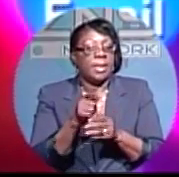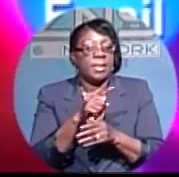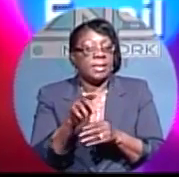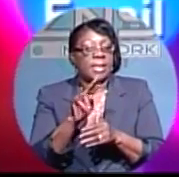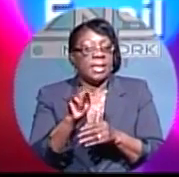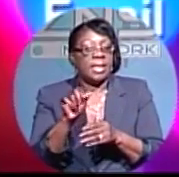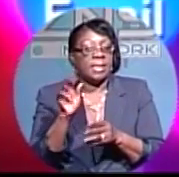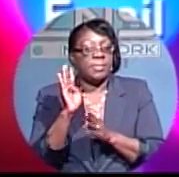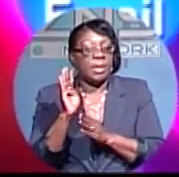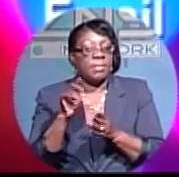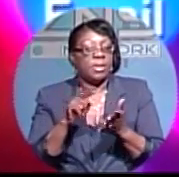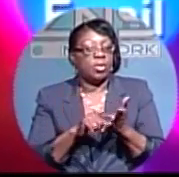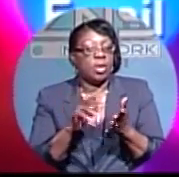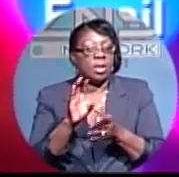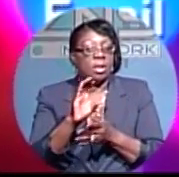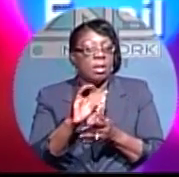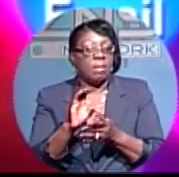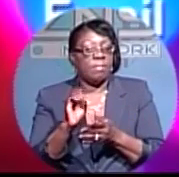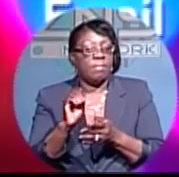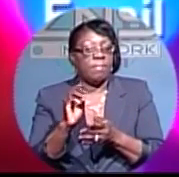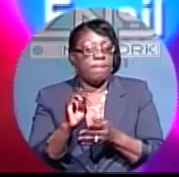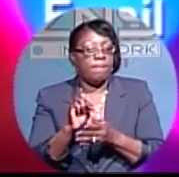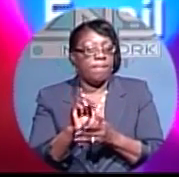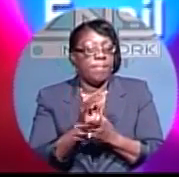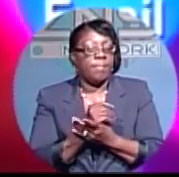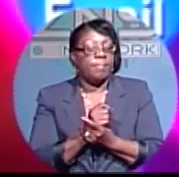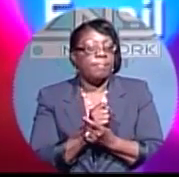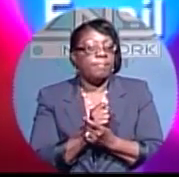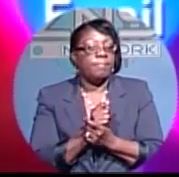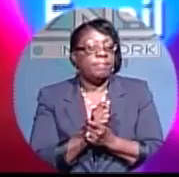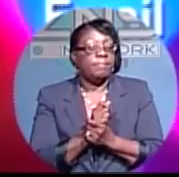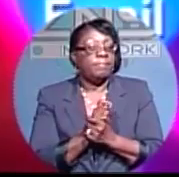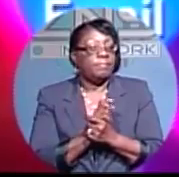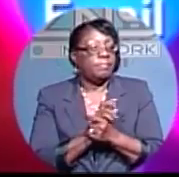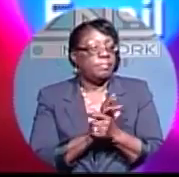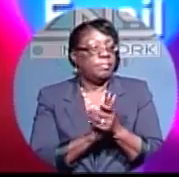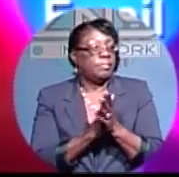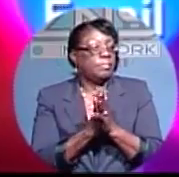finews@znsbahamas.com. We're always waiting to hear from you, and we're looking forward to in the future.